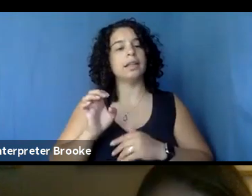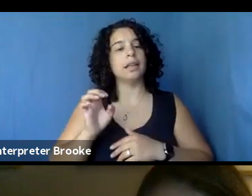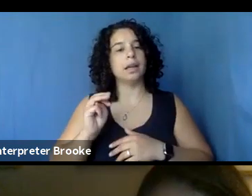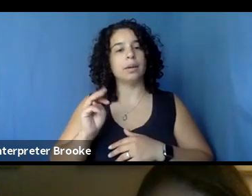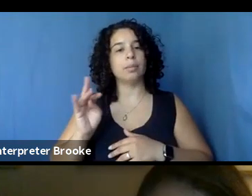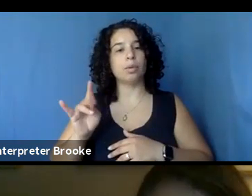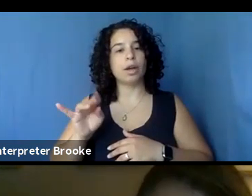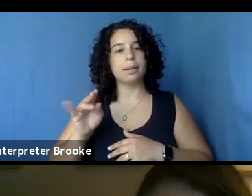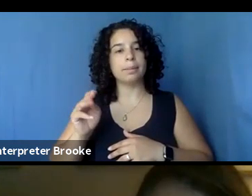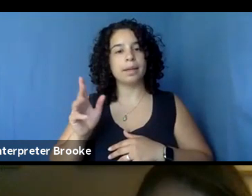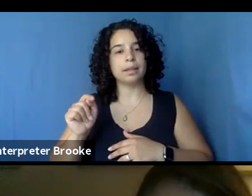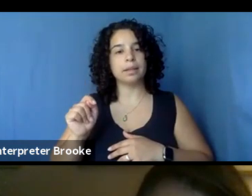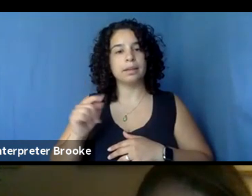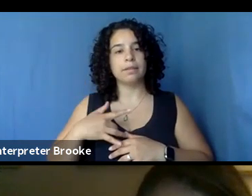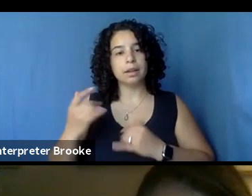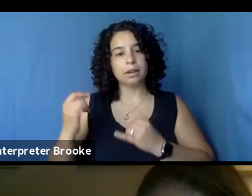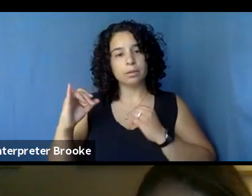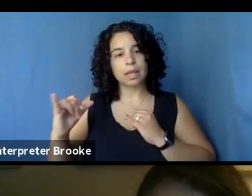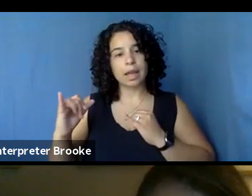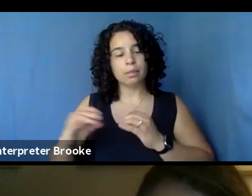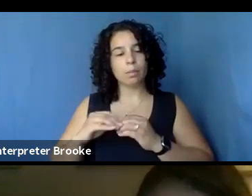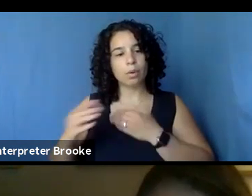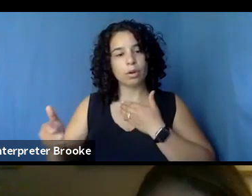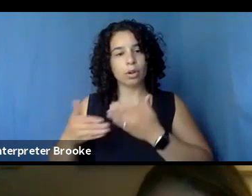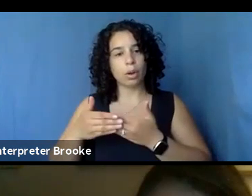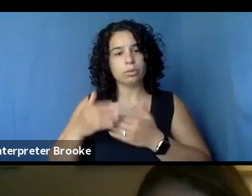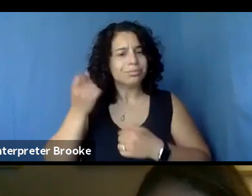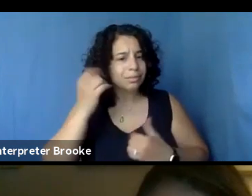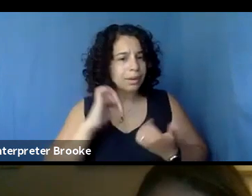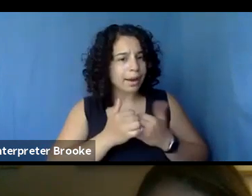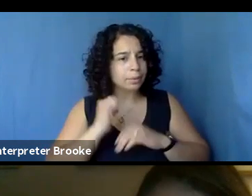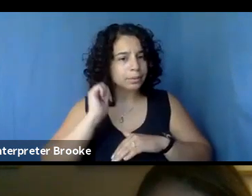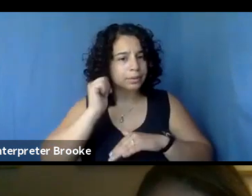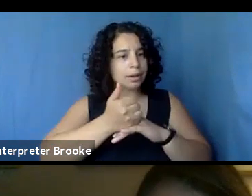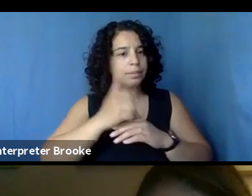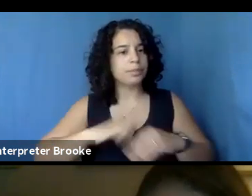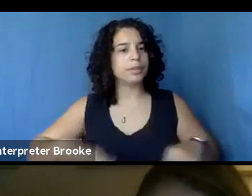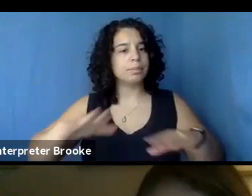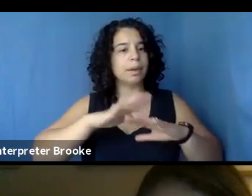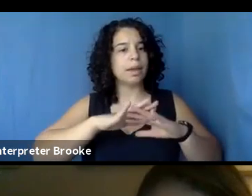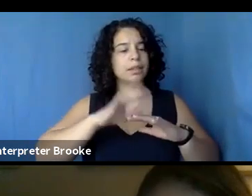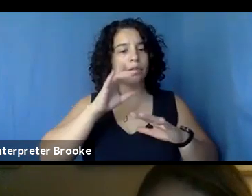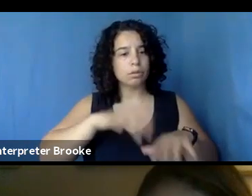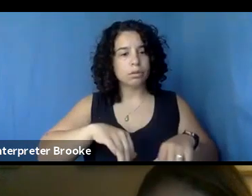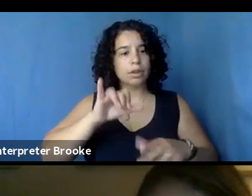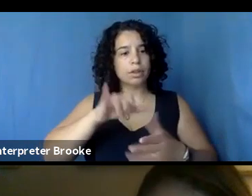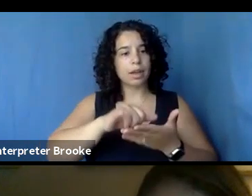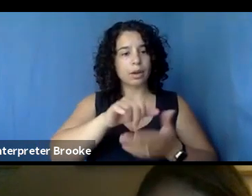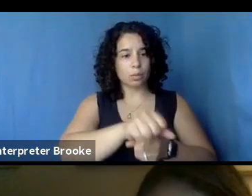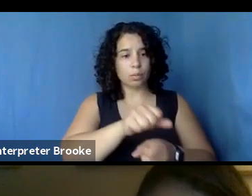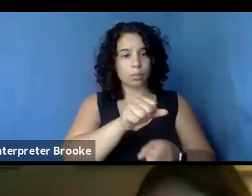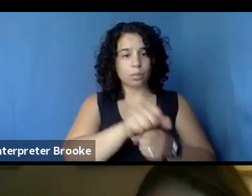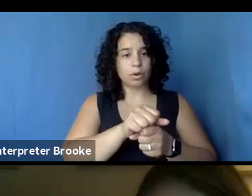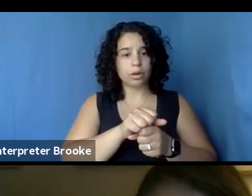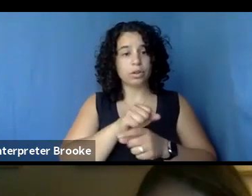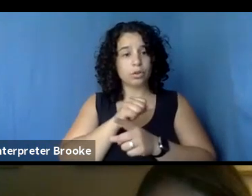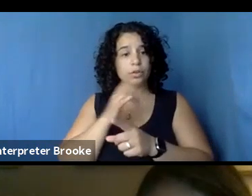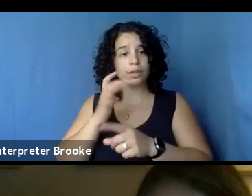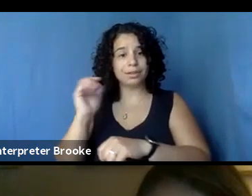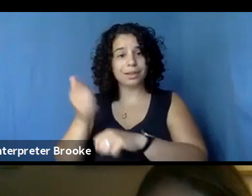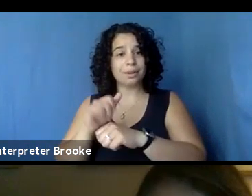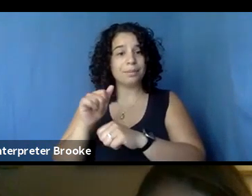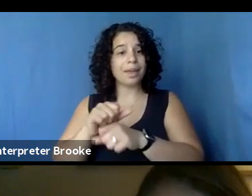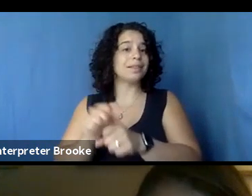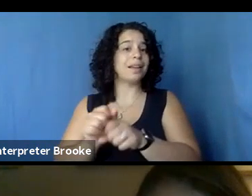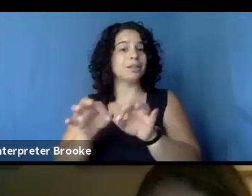own. So how can we create these spaces to do this work that you have already set the tasks and the prompts for